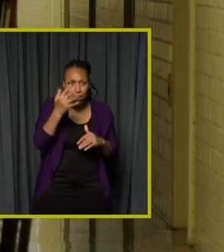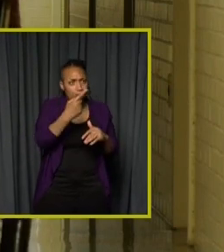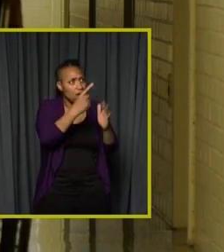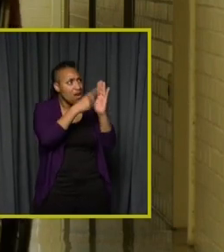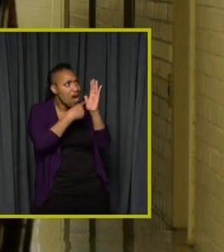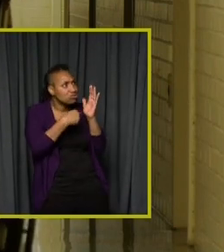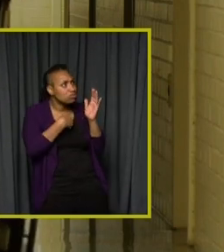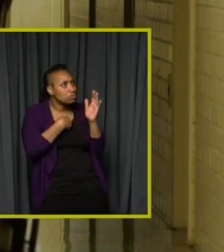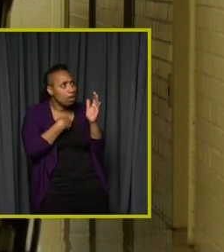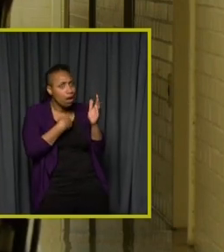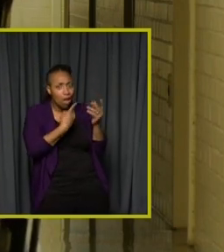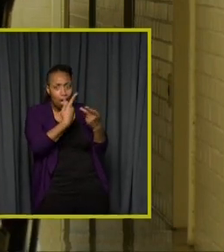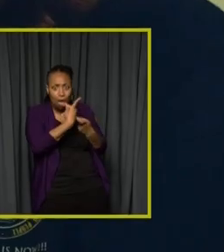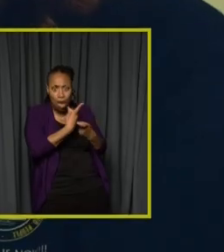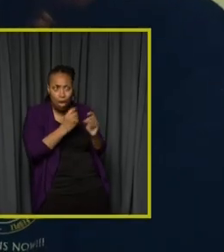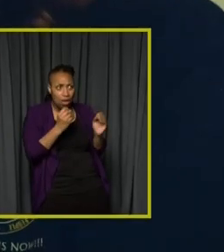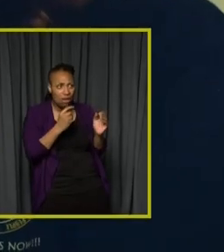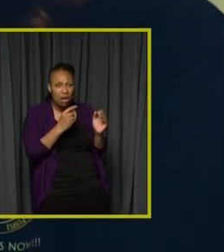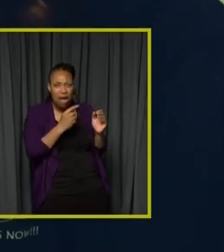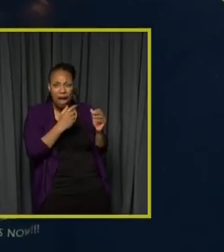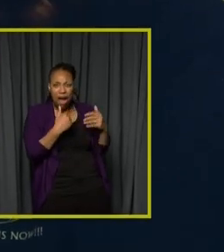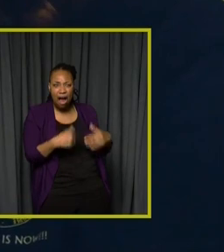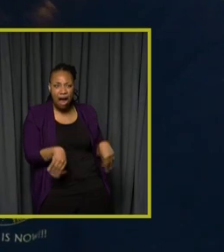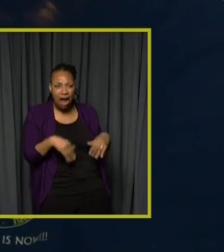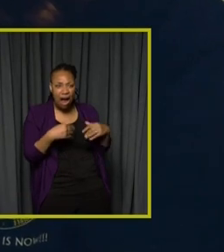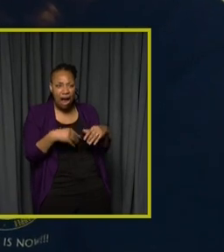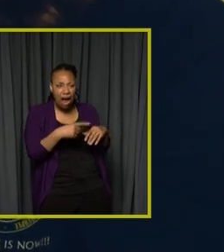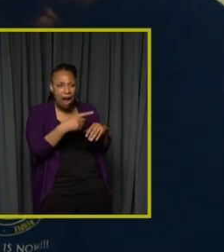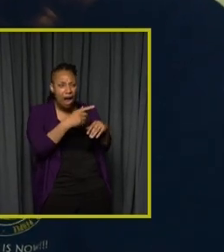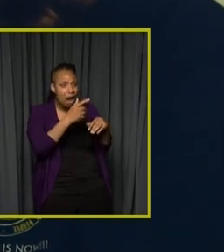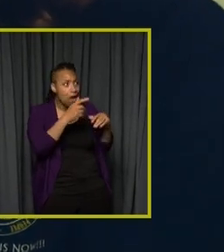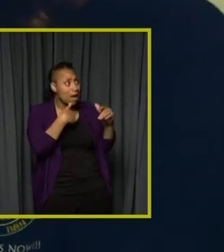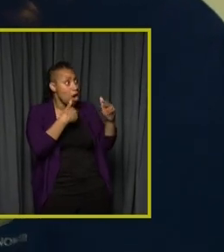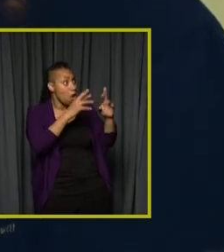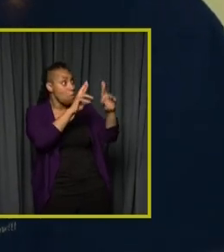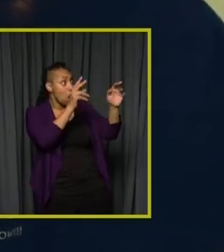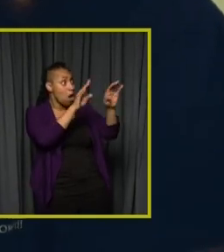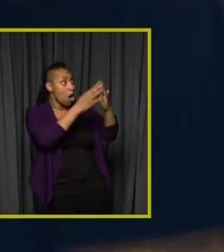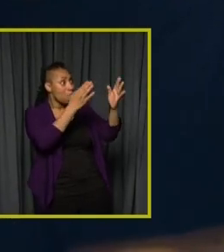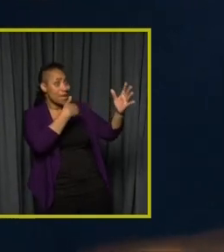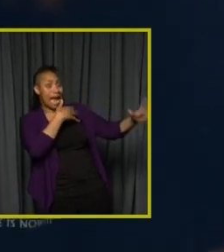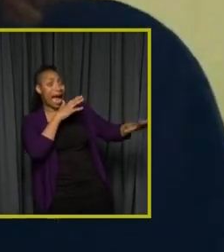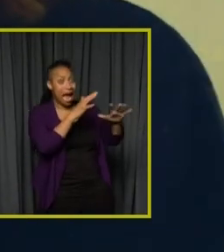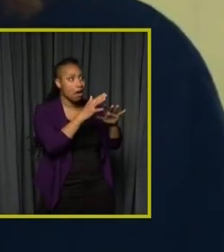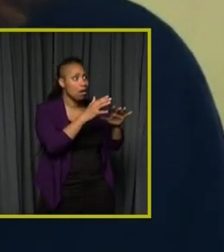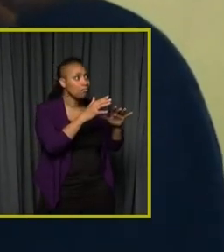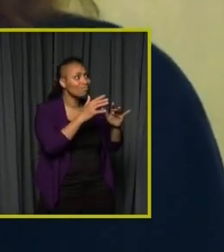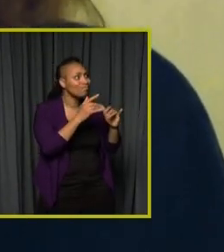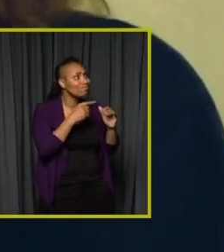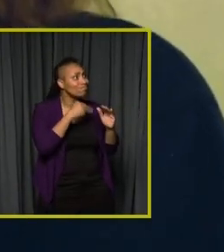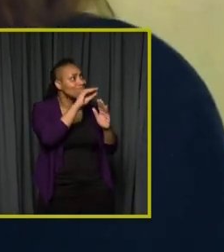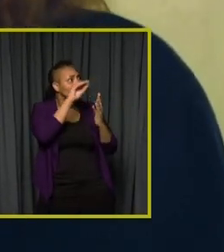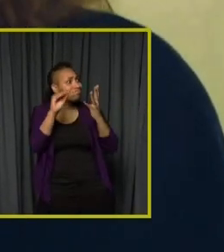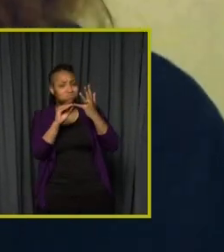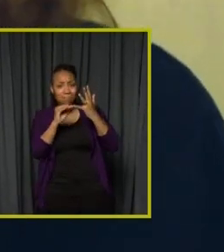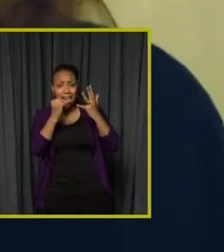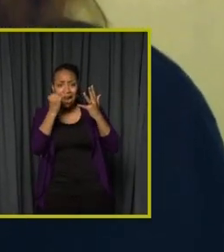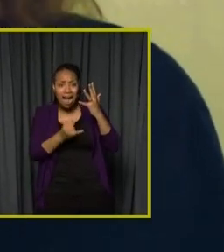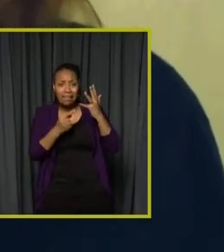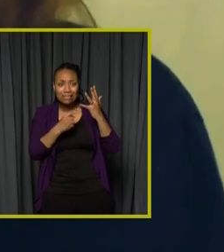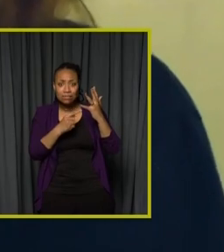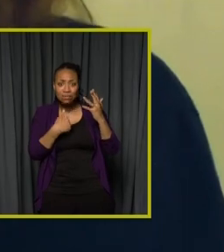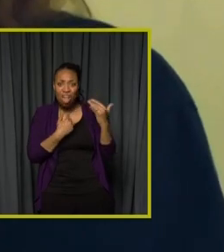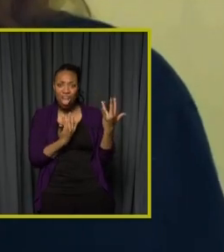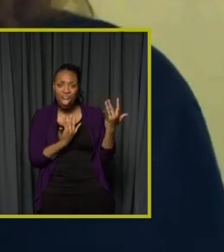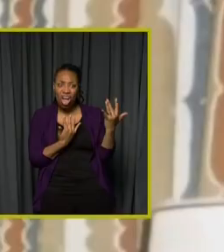wait until open enrollment. There's only 5 stages of kidney disease, and I'm in the 5th stage. Murder, it's murder. You know, if you